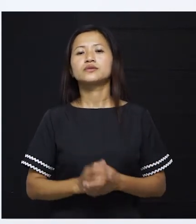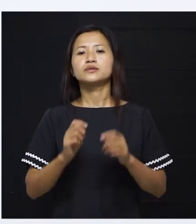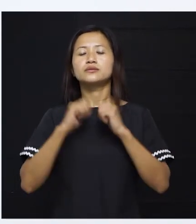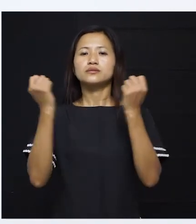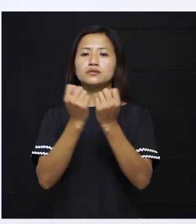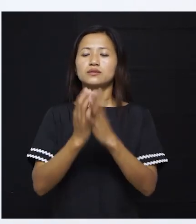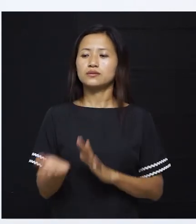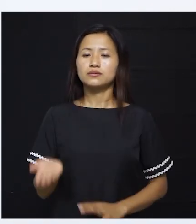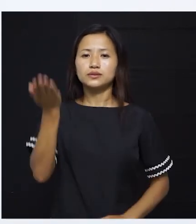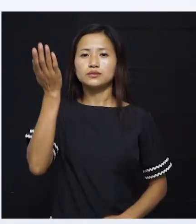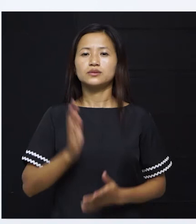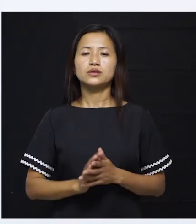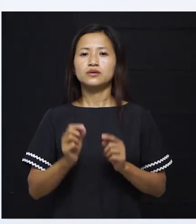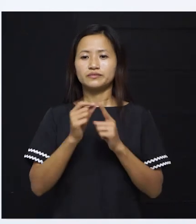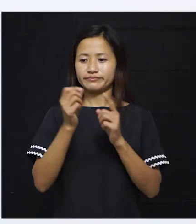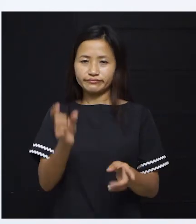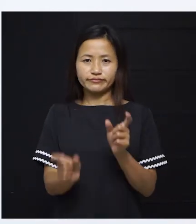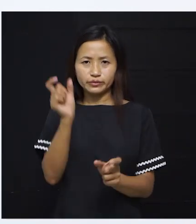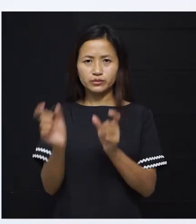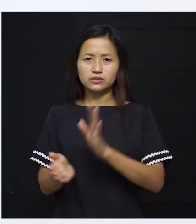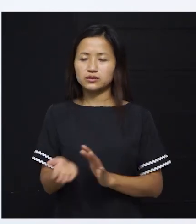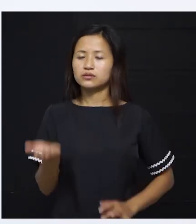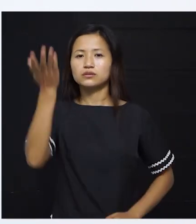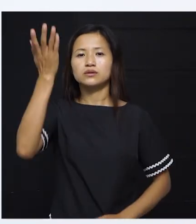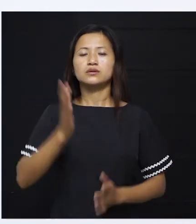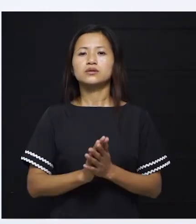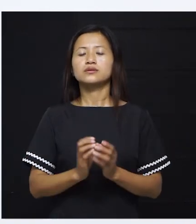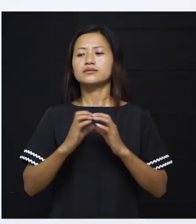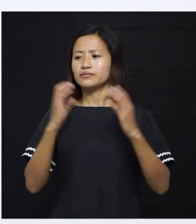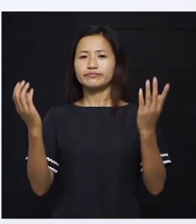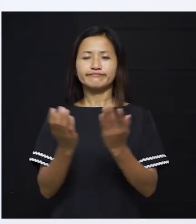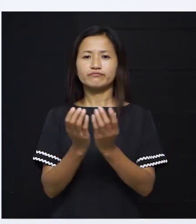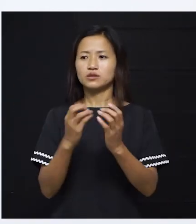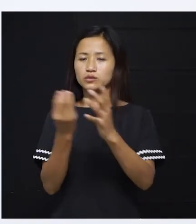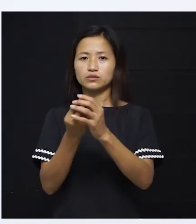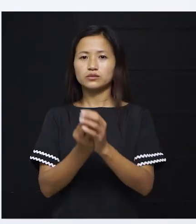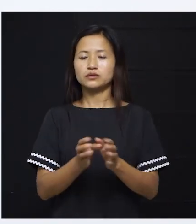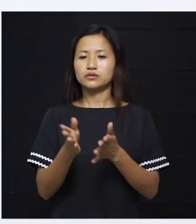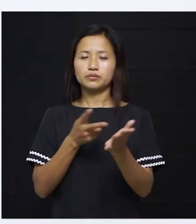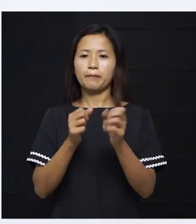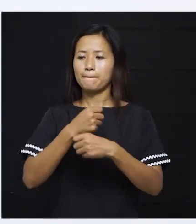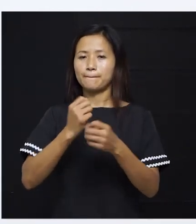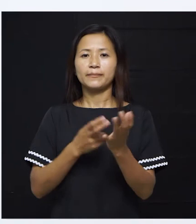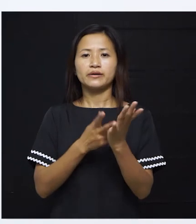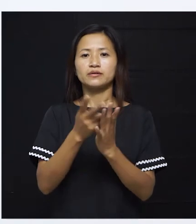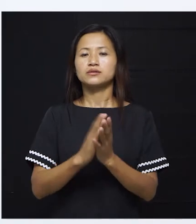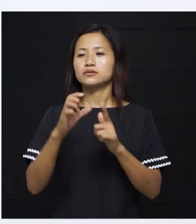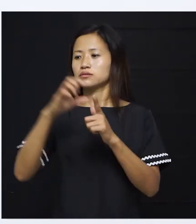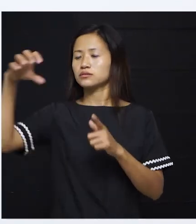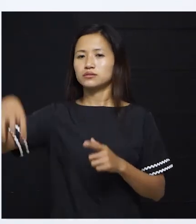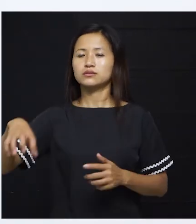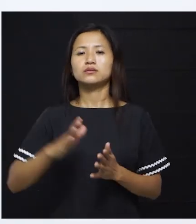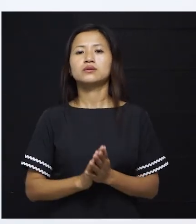have come up after the population increased, where the clans turned to villages and the villages turned to districts. And